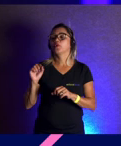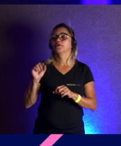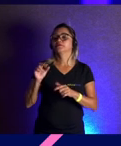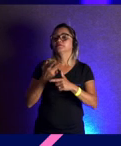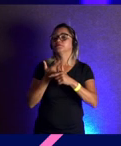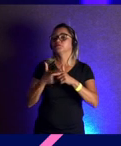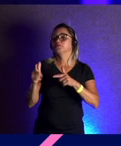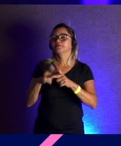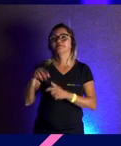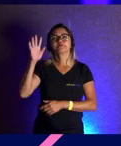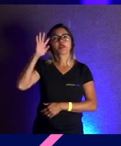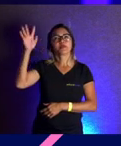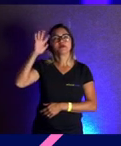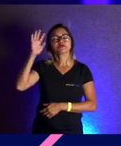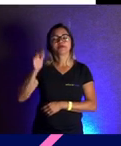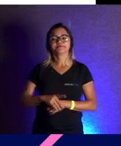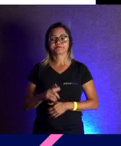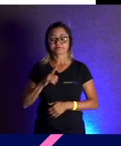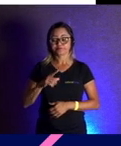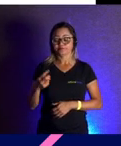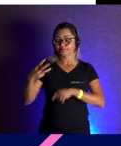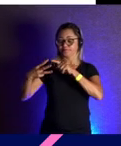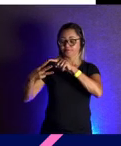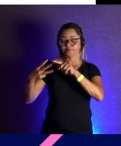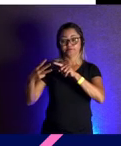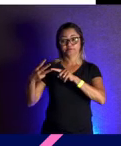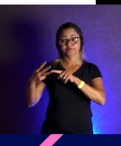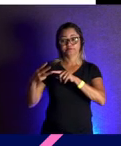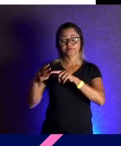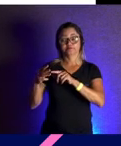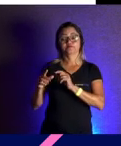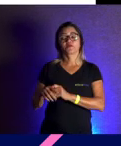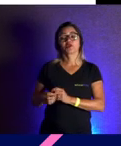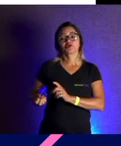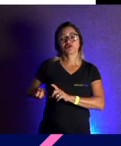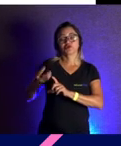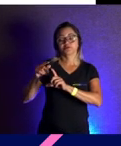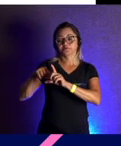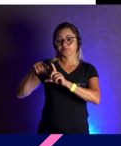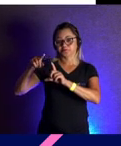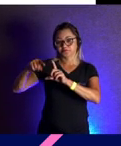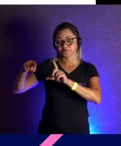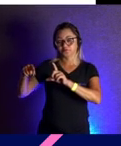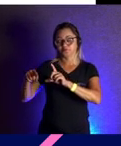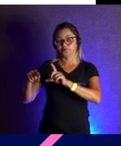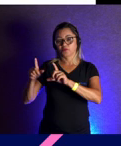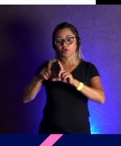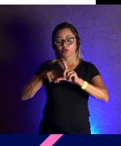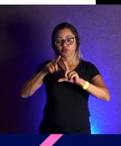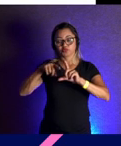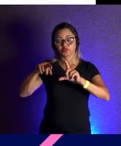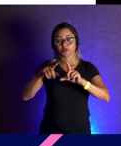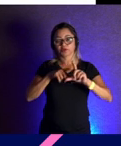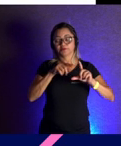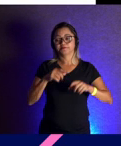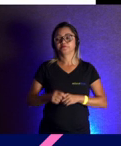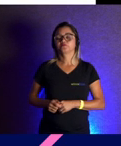imagine that we get three data sets. And perhaps we're talking about homicides in West